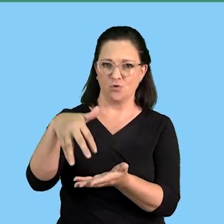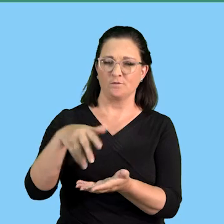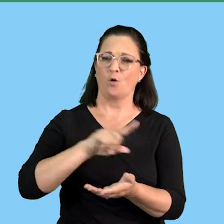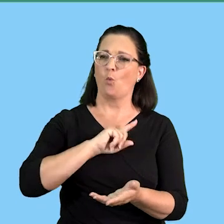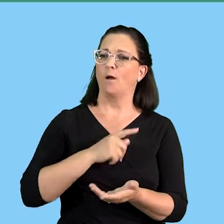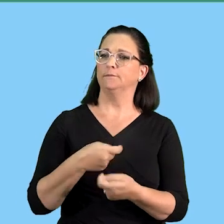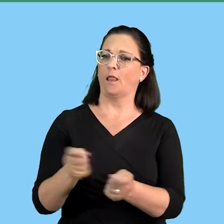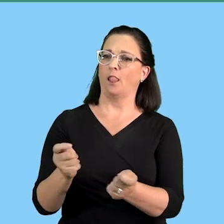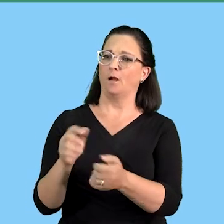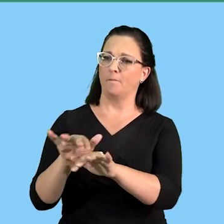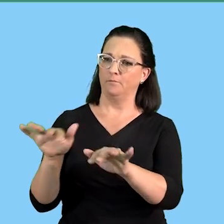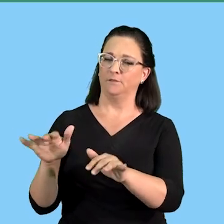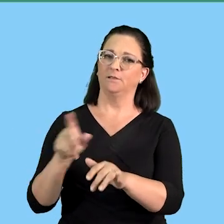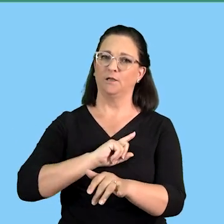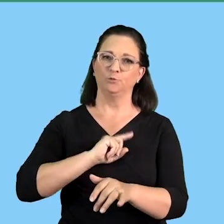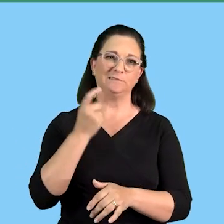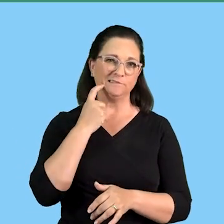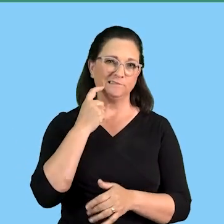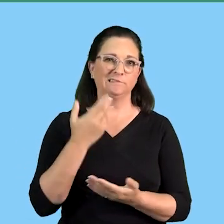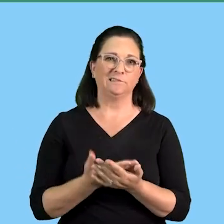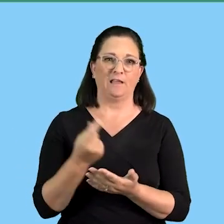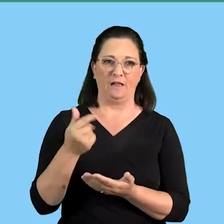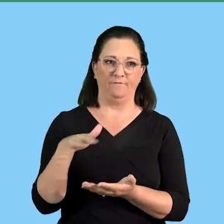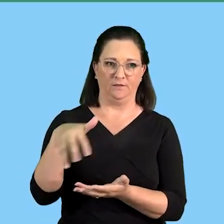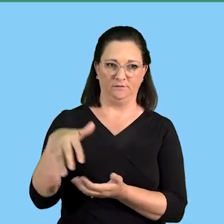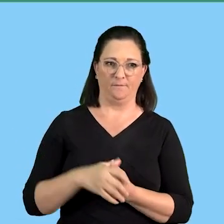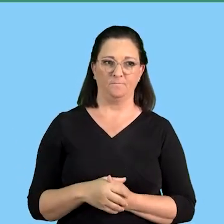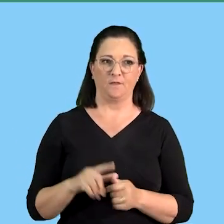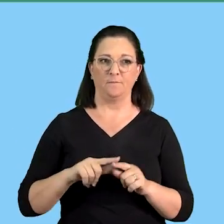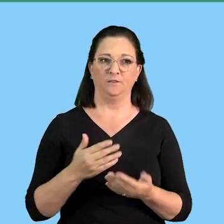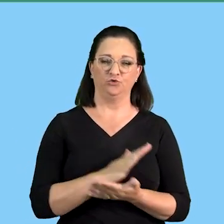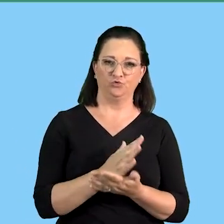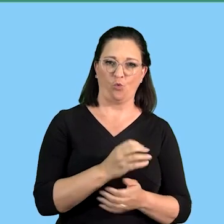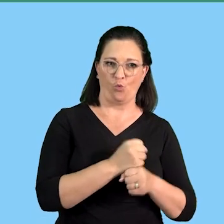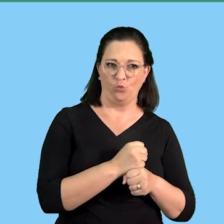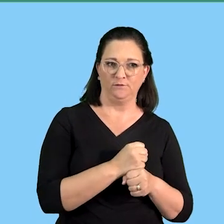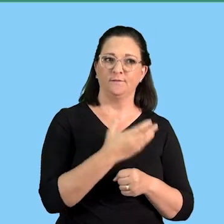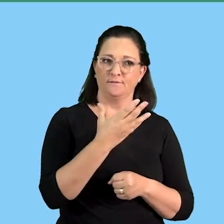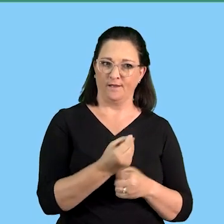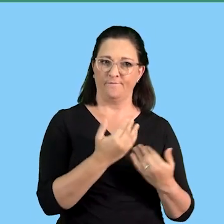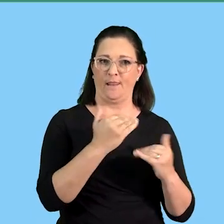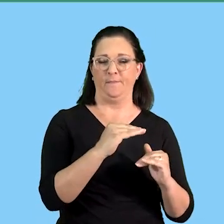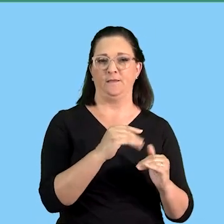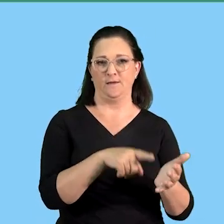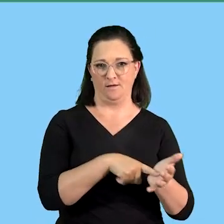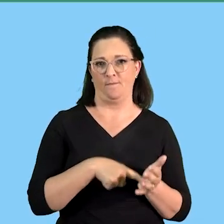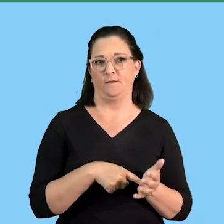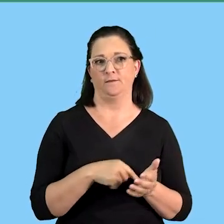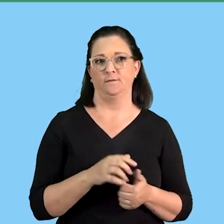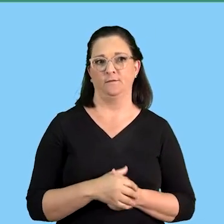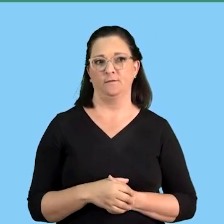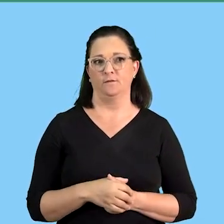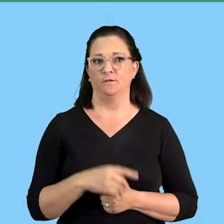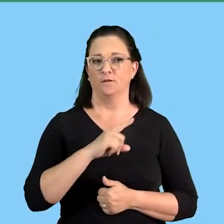public. Then, shares have a limited, or shareholders have a limited liability for the debt